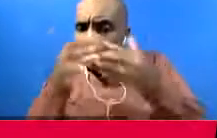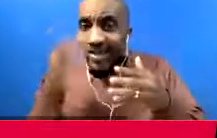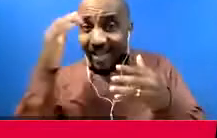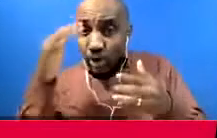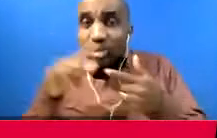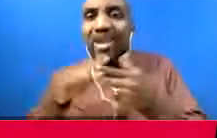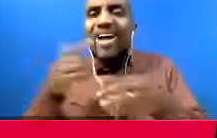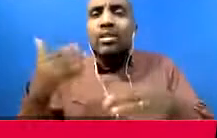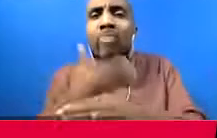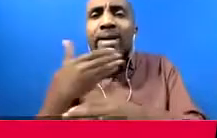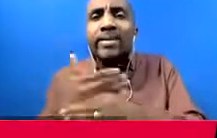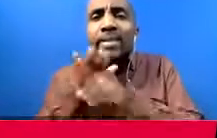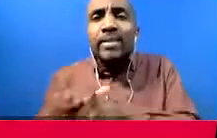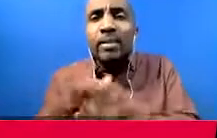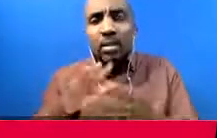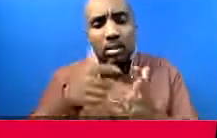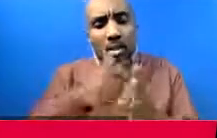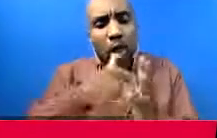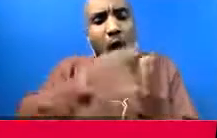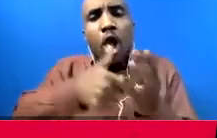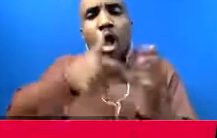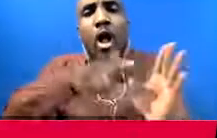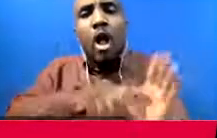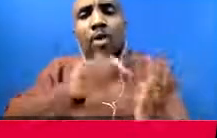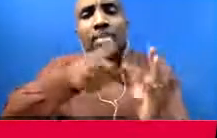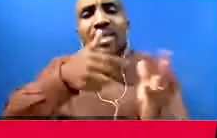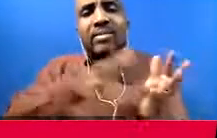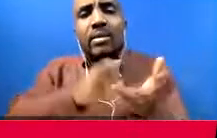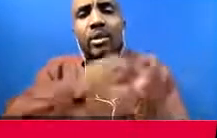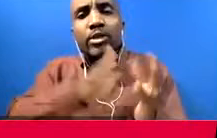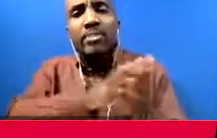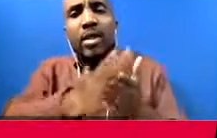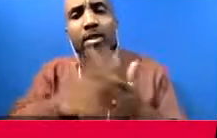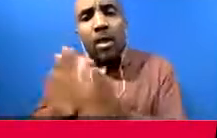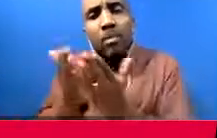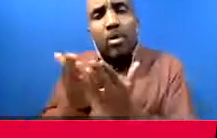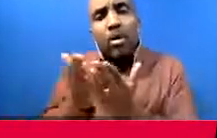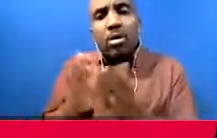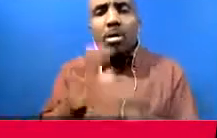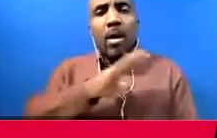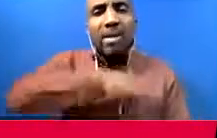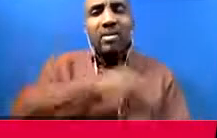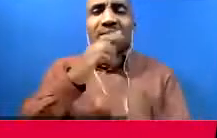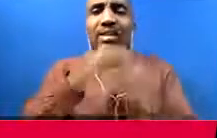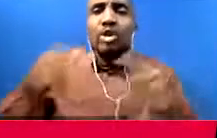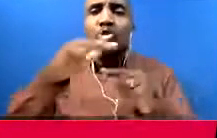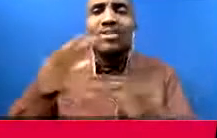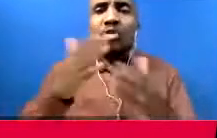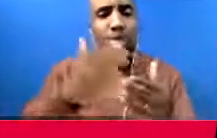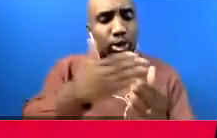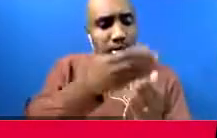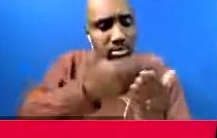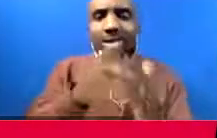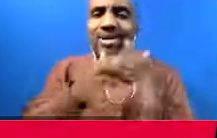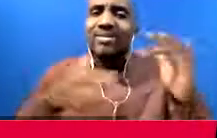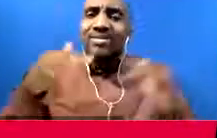oppress us. So Curry Peterson Smith says in their essay in the book, Palestine, A Socialist Introduction, when entire